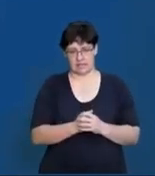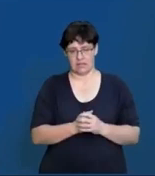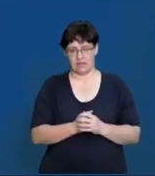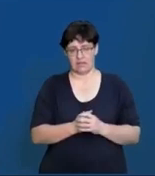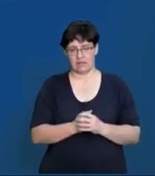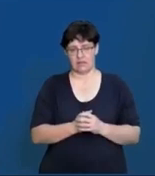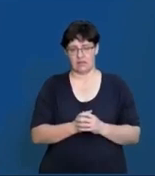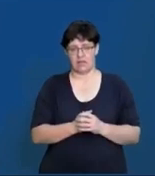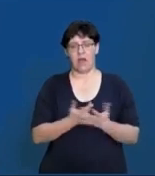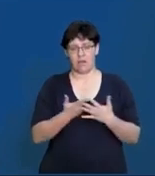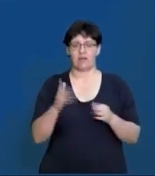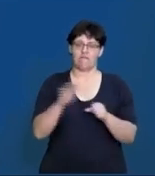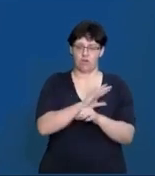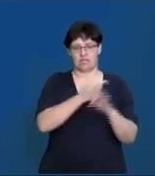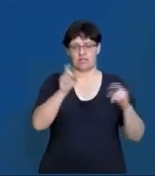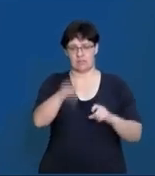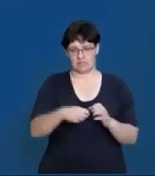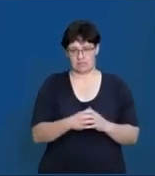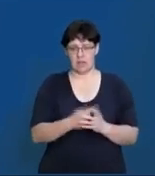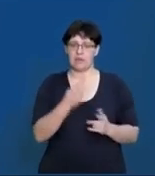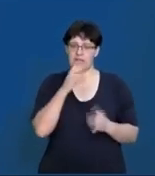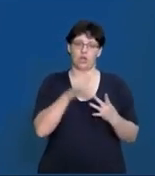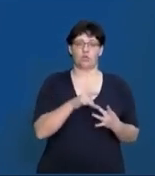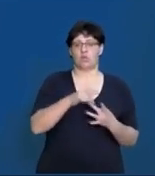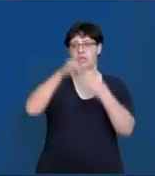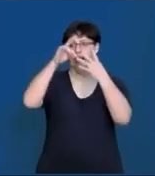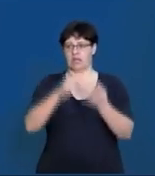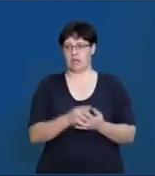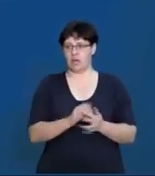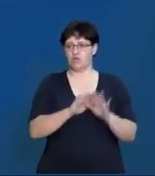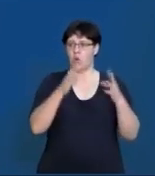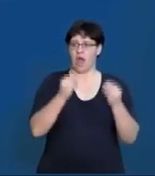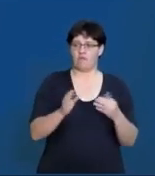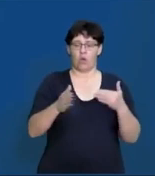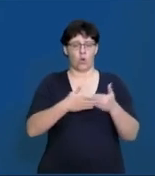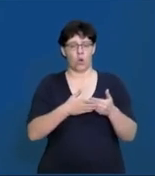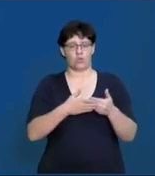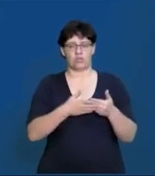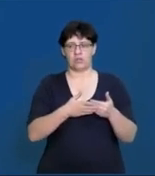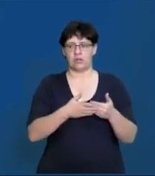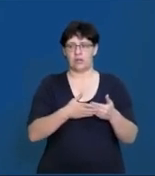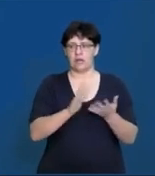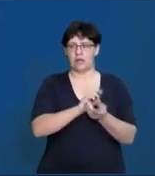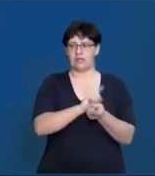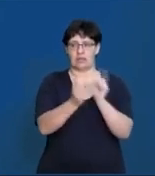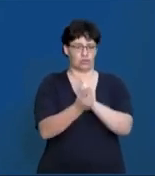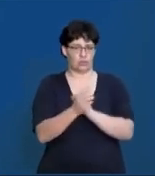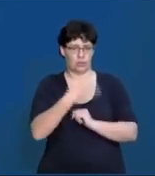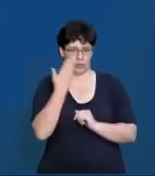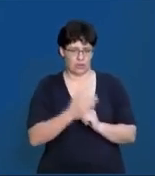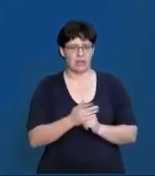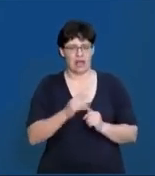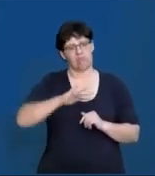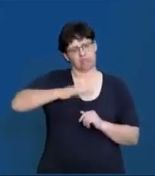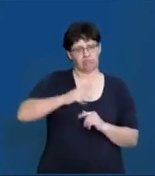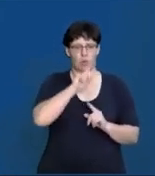sentence, and your answer should be a full sentence there. Don't just write unique, because it's a moderate type